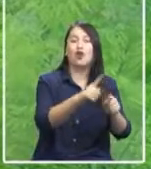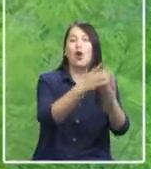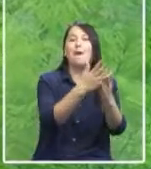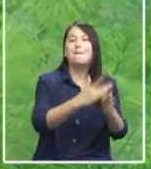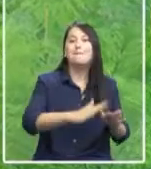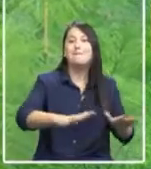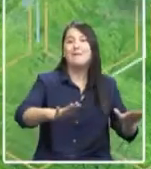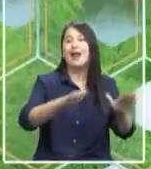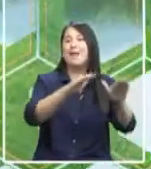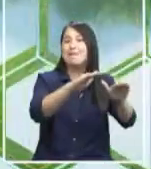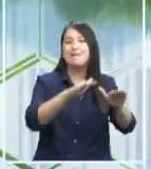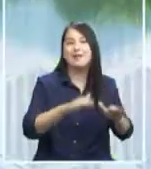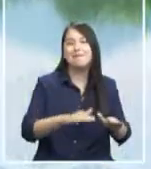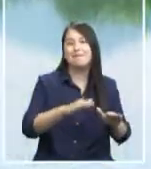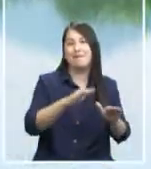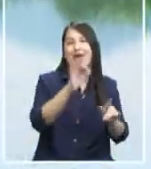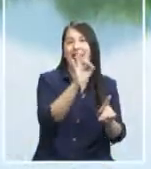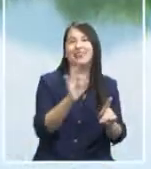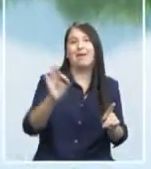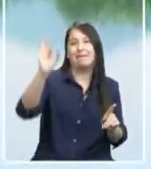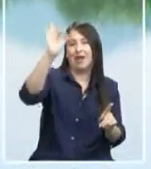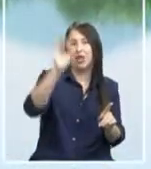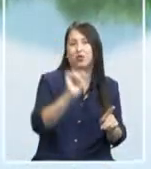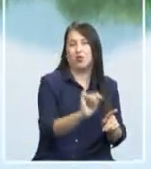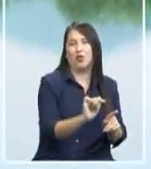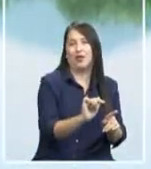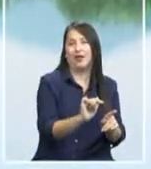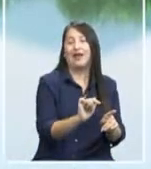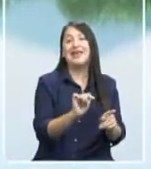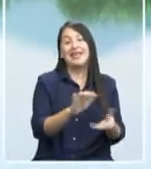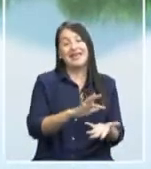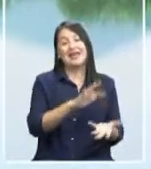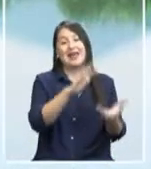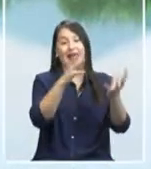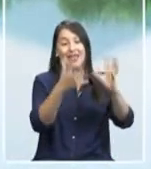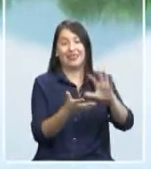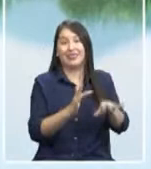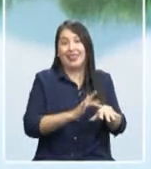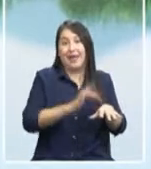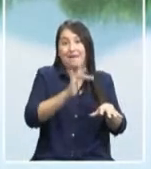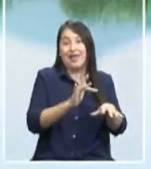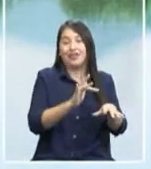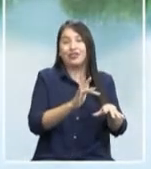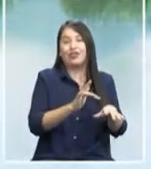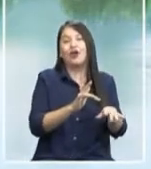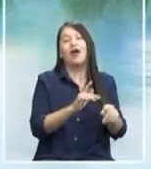away from where they were. And this has the effect of,